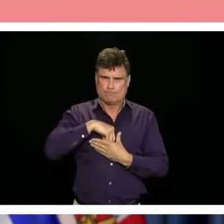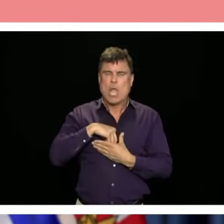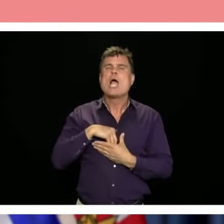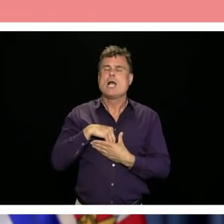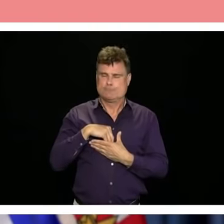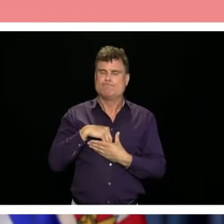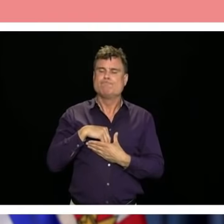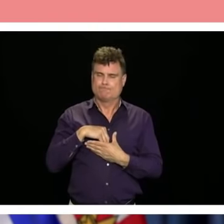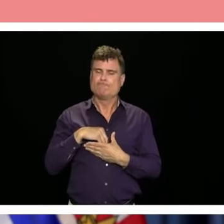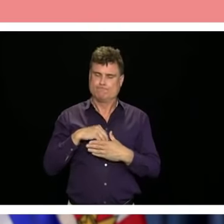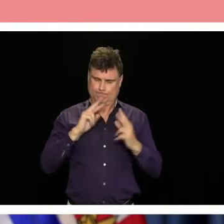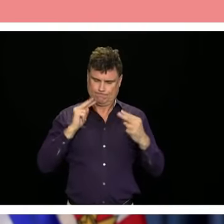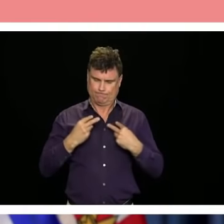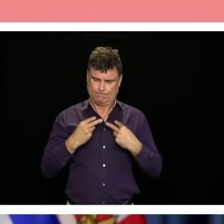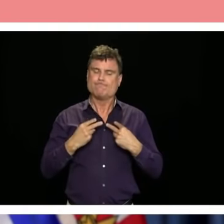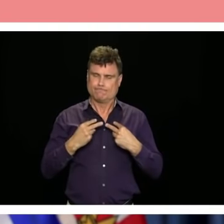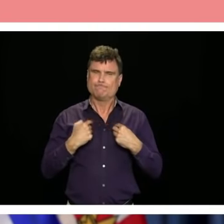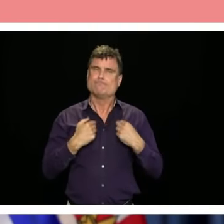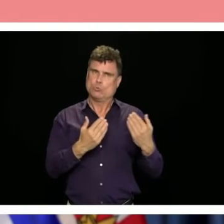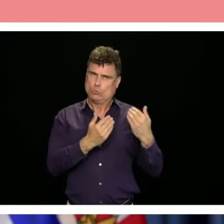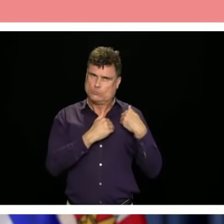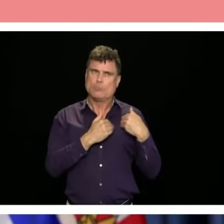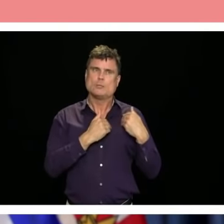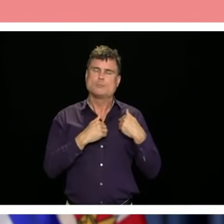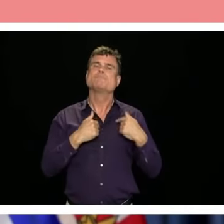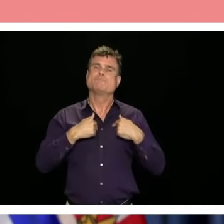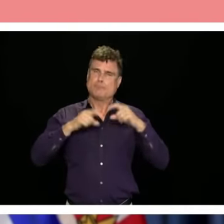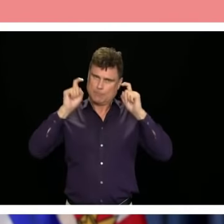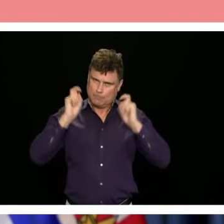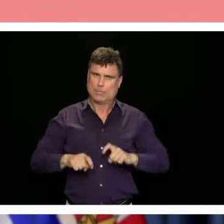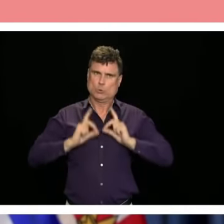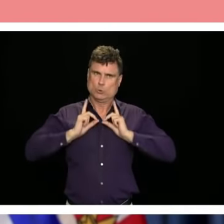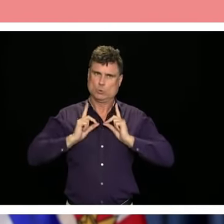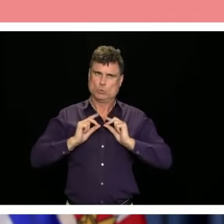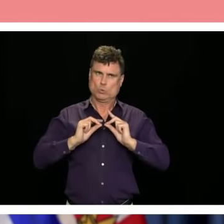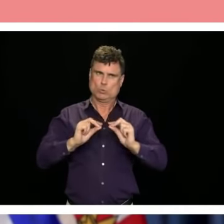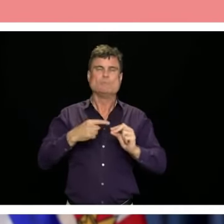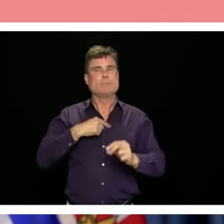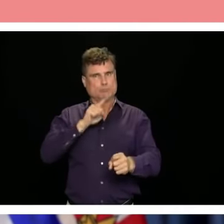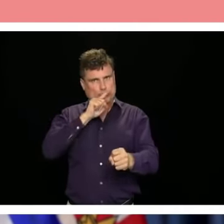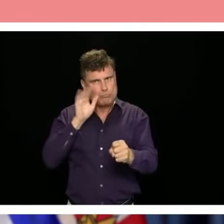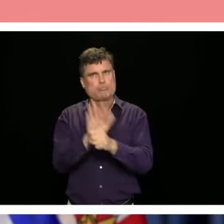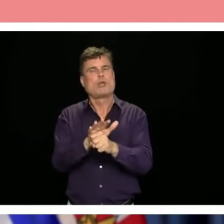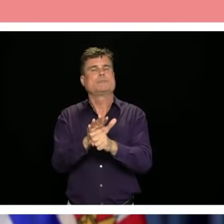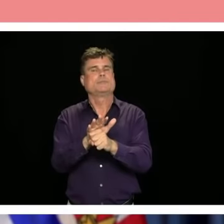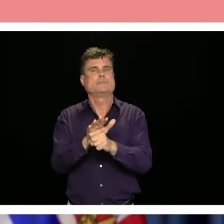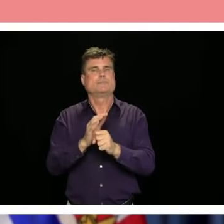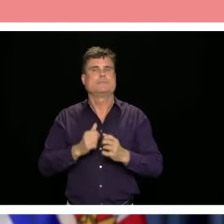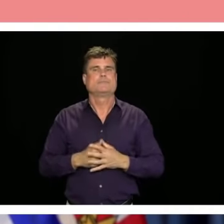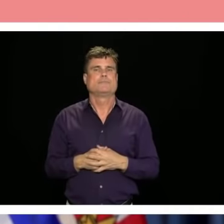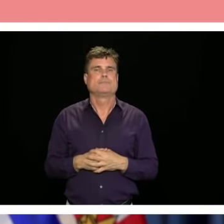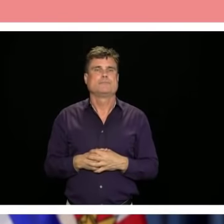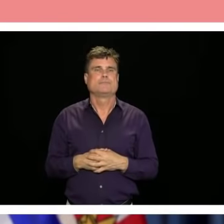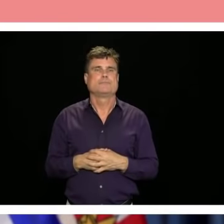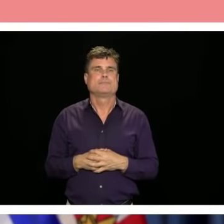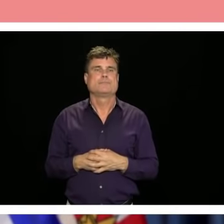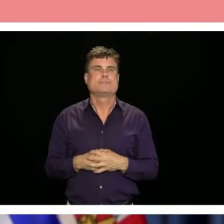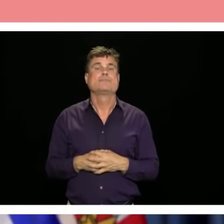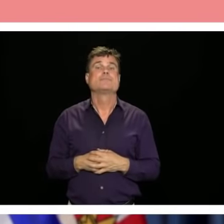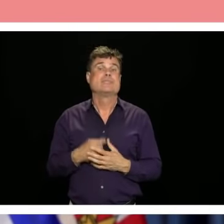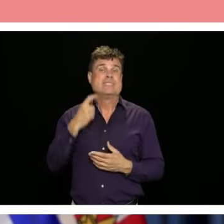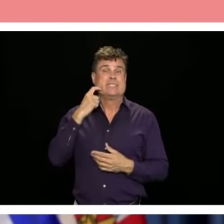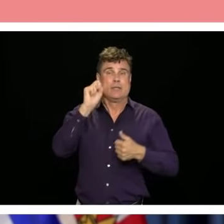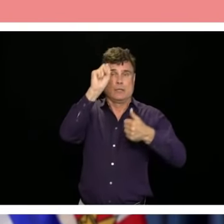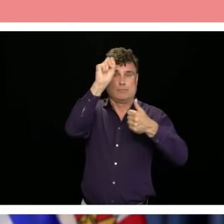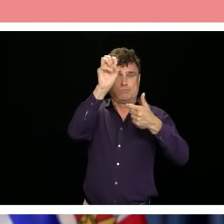think, but we need to know with 100% certainty, is that our actions save lives. That's our contribution,